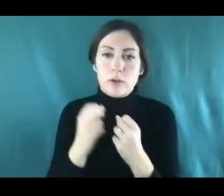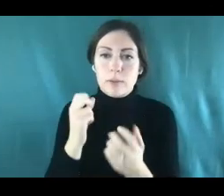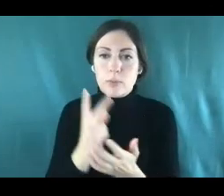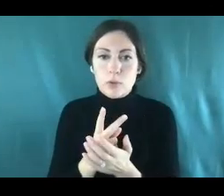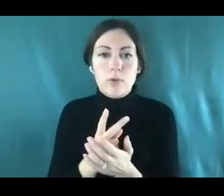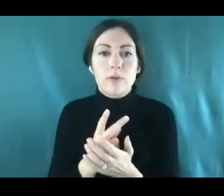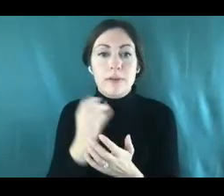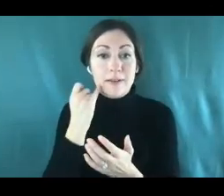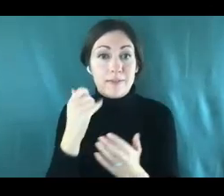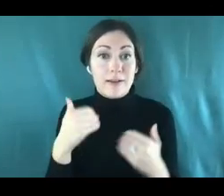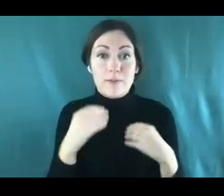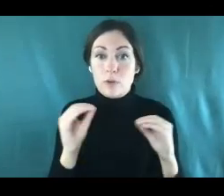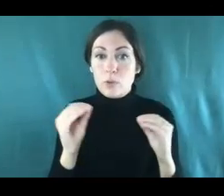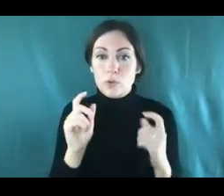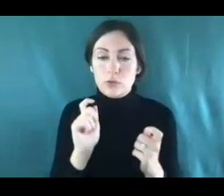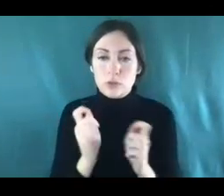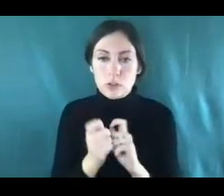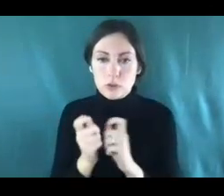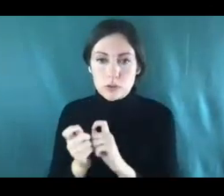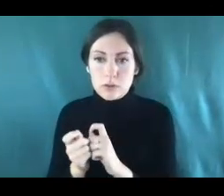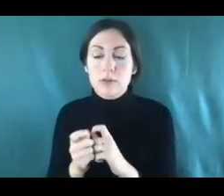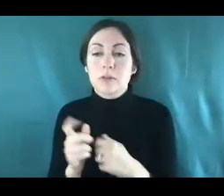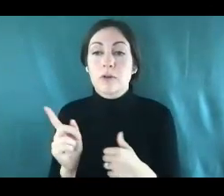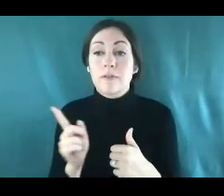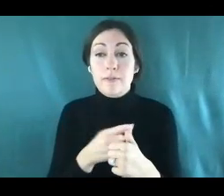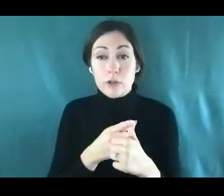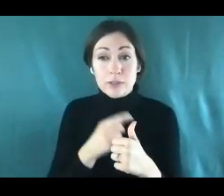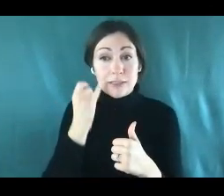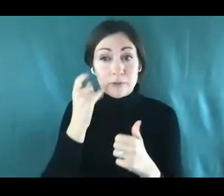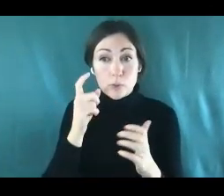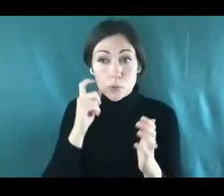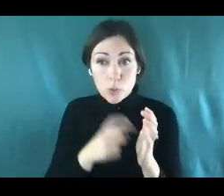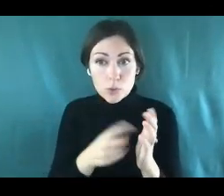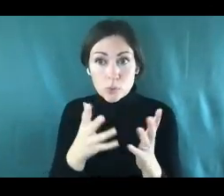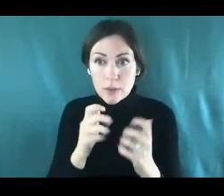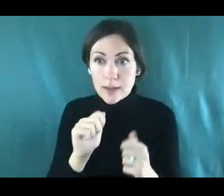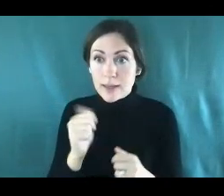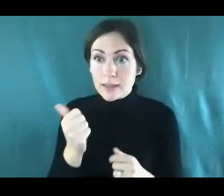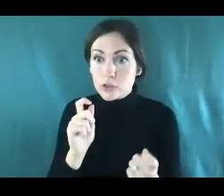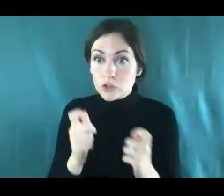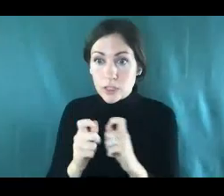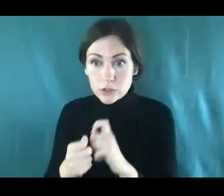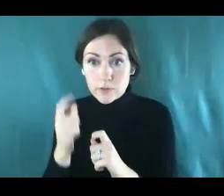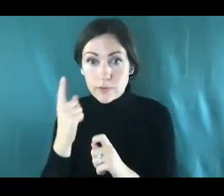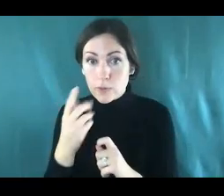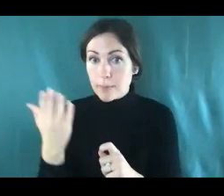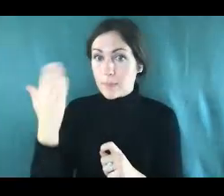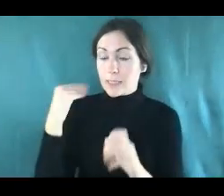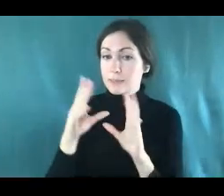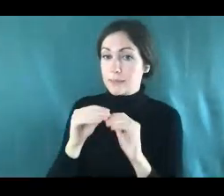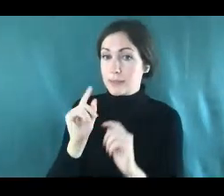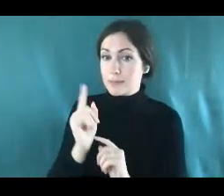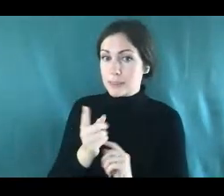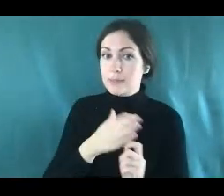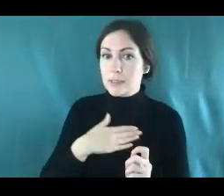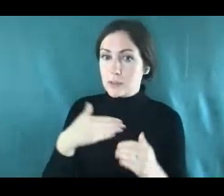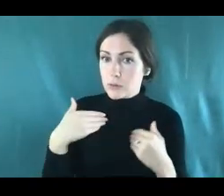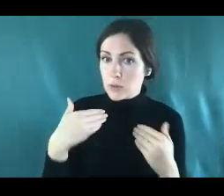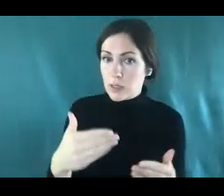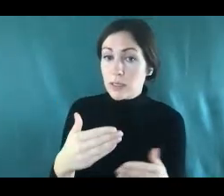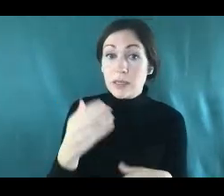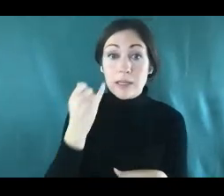So first and foremost, please let us know if there were any changes that you would desire on that. And if not, we would like to ask for a motion